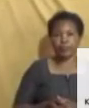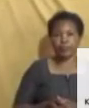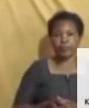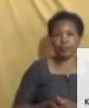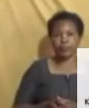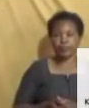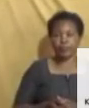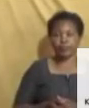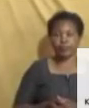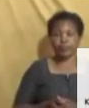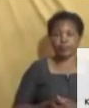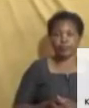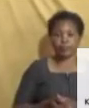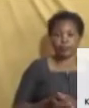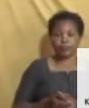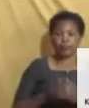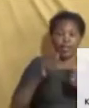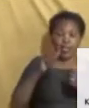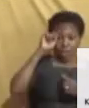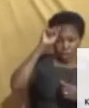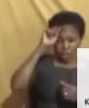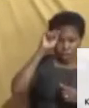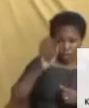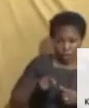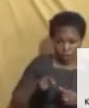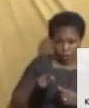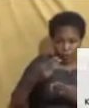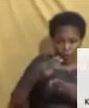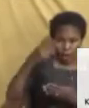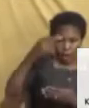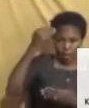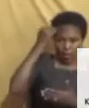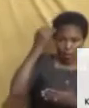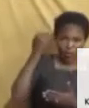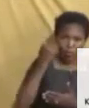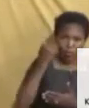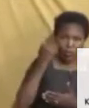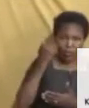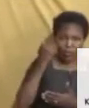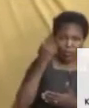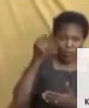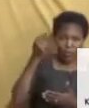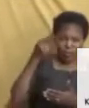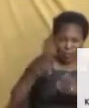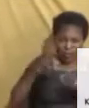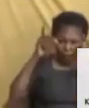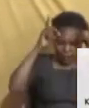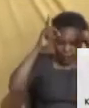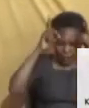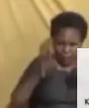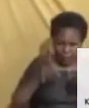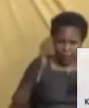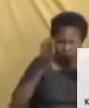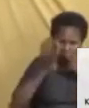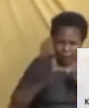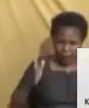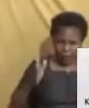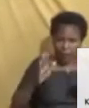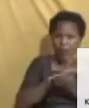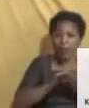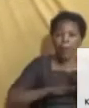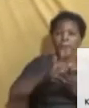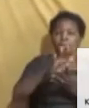In its judgment, the High Court determined what the basic